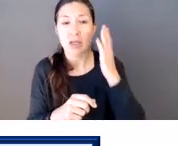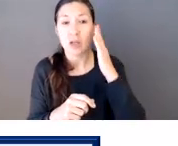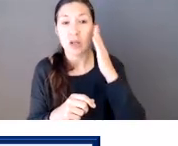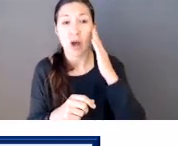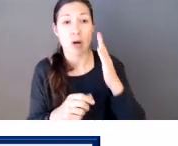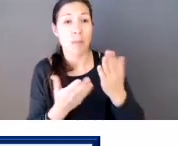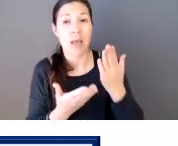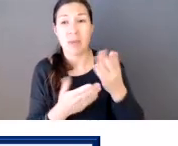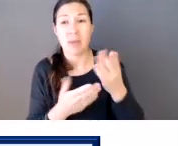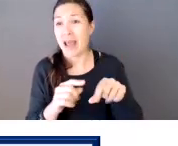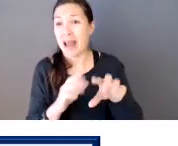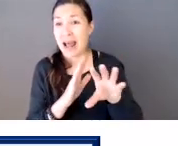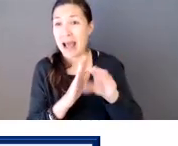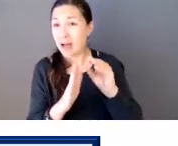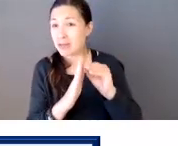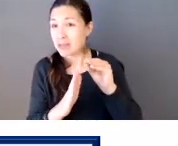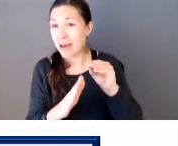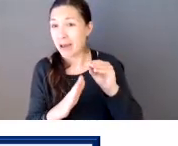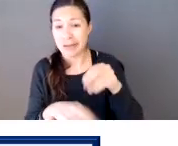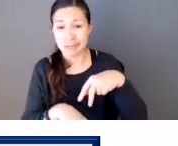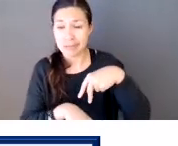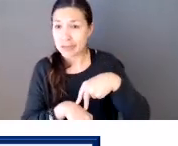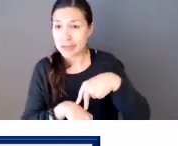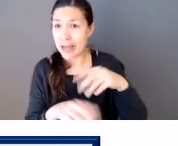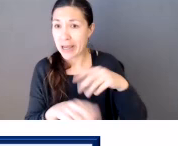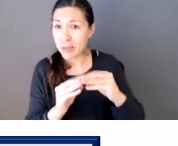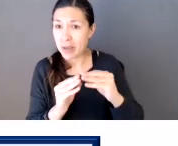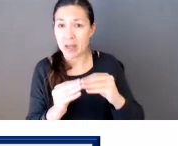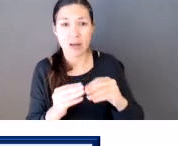better idea for privacy, but not to be in the smaller